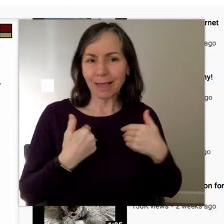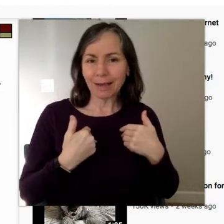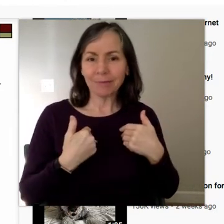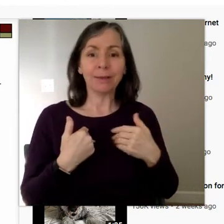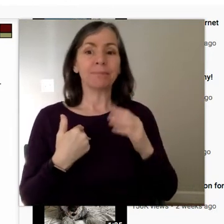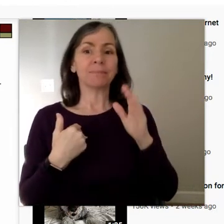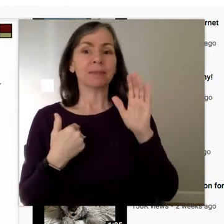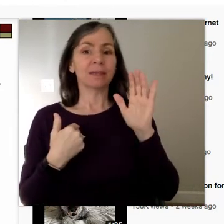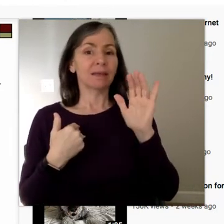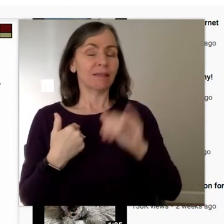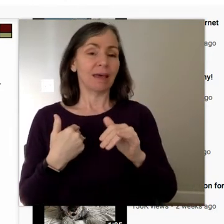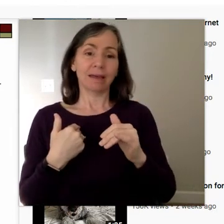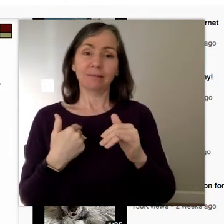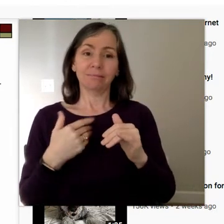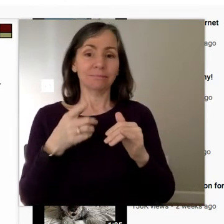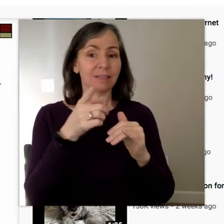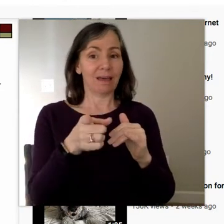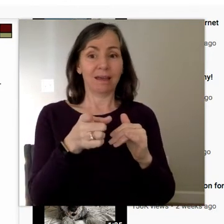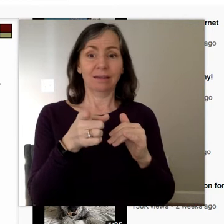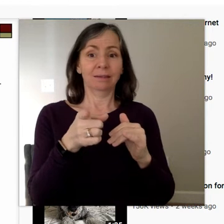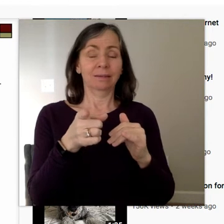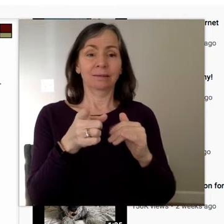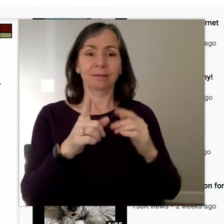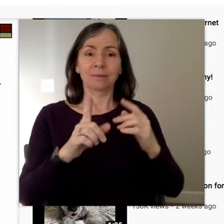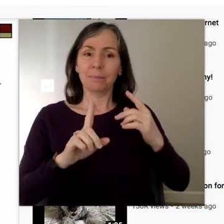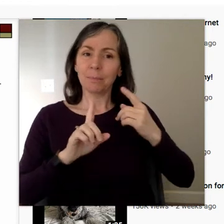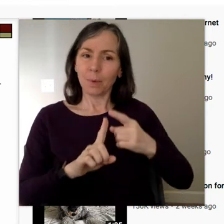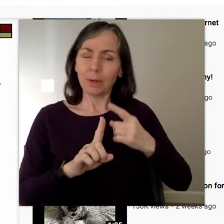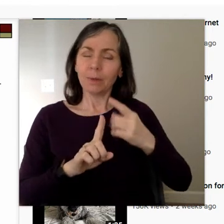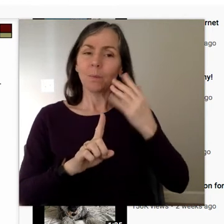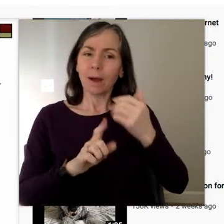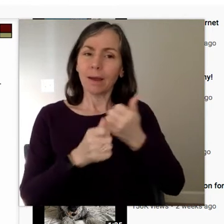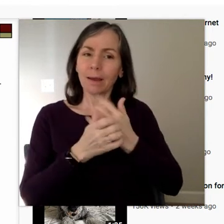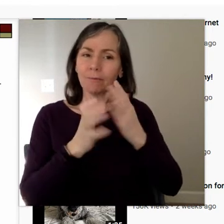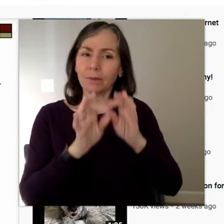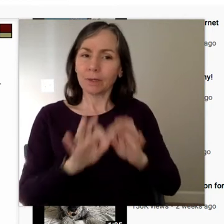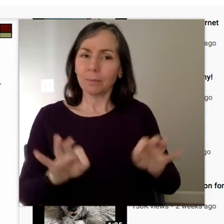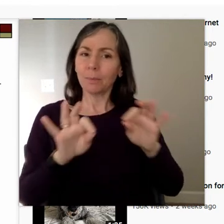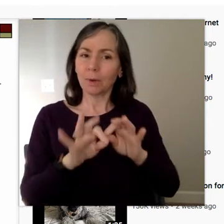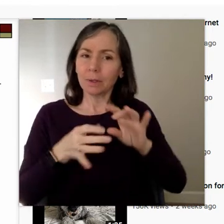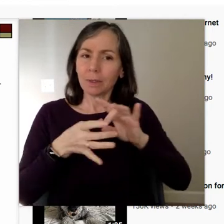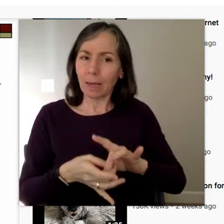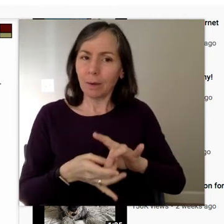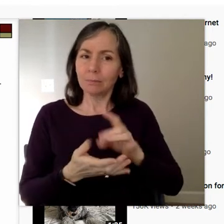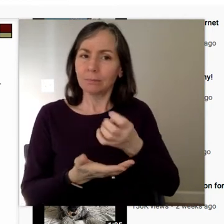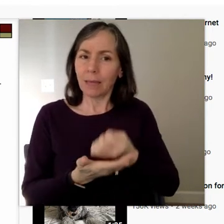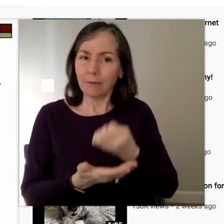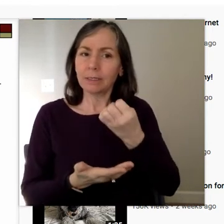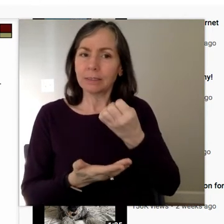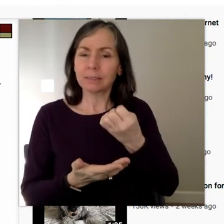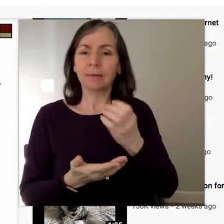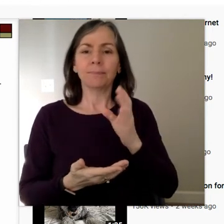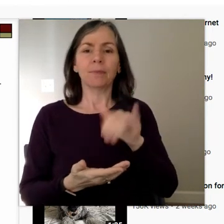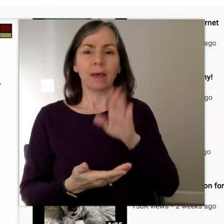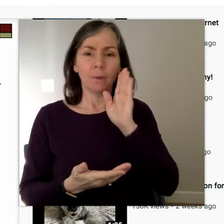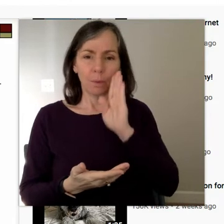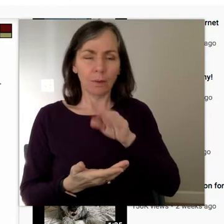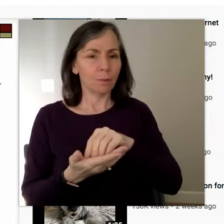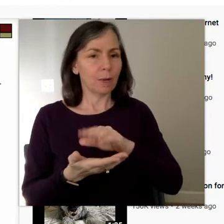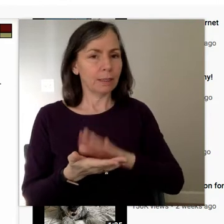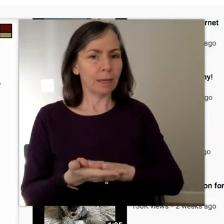the whole point, the significance. You're going to be writing something like this down many times. That all organisms have